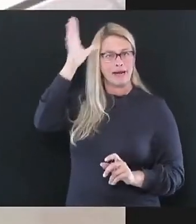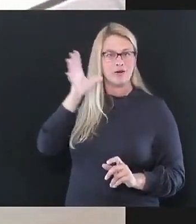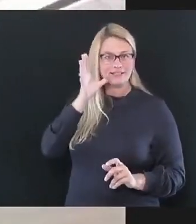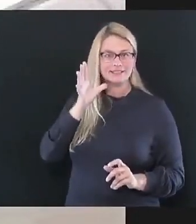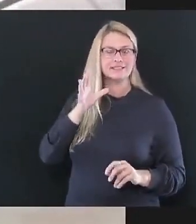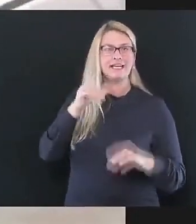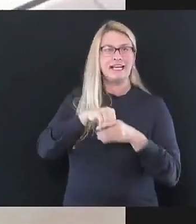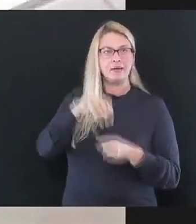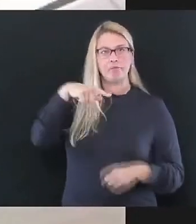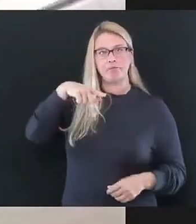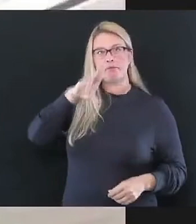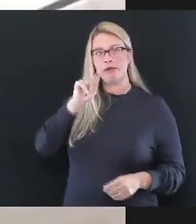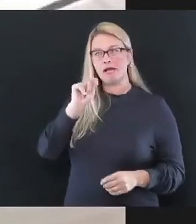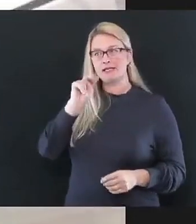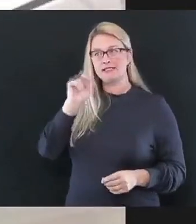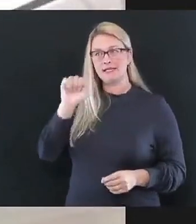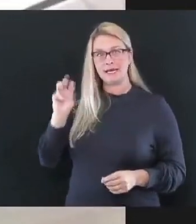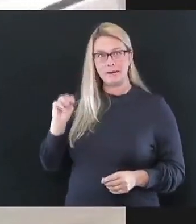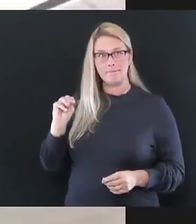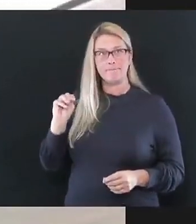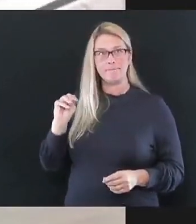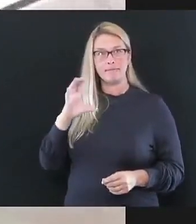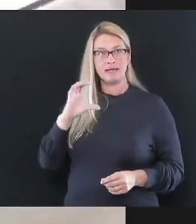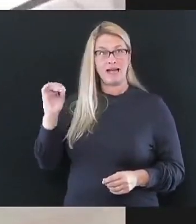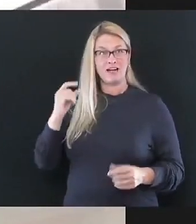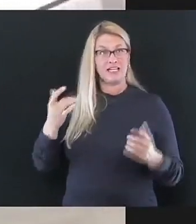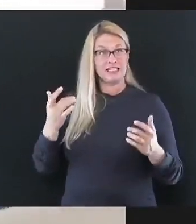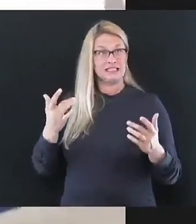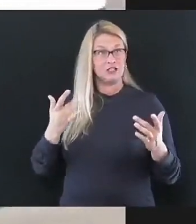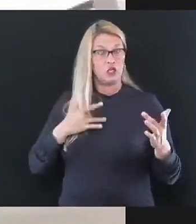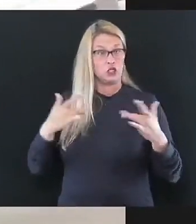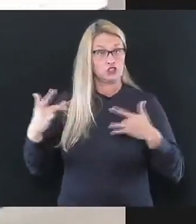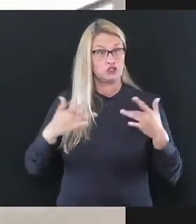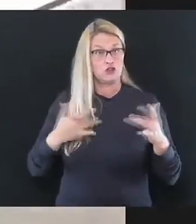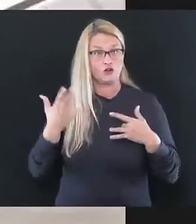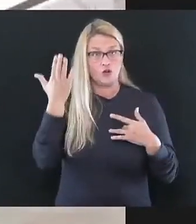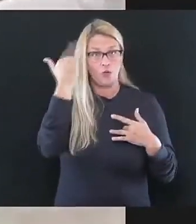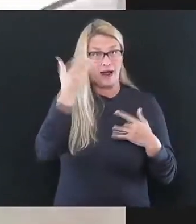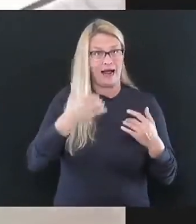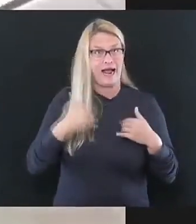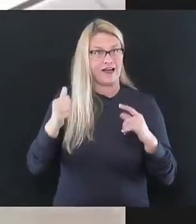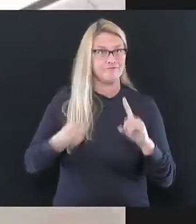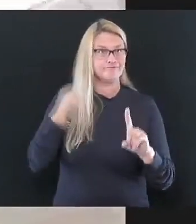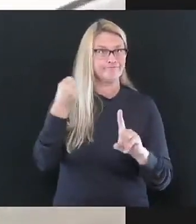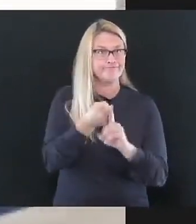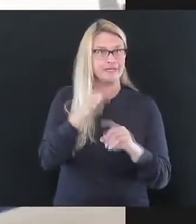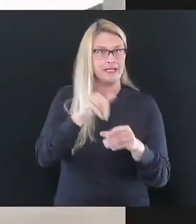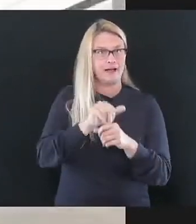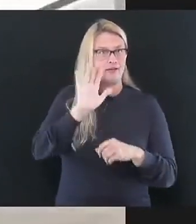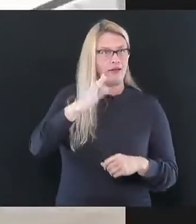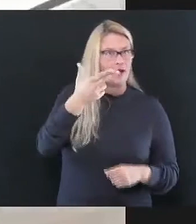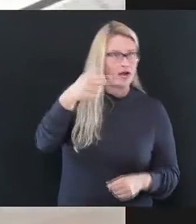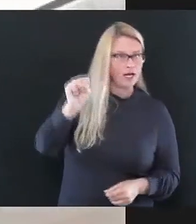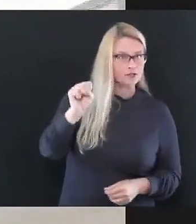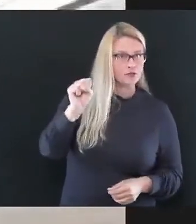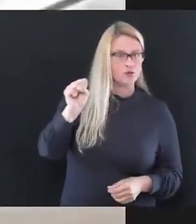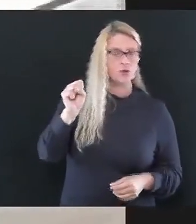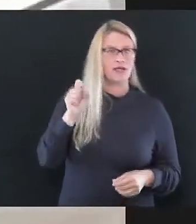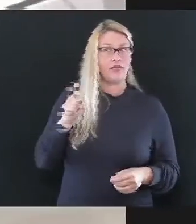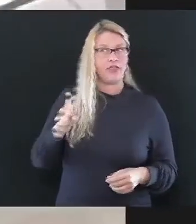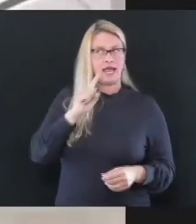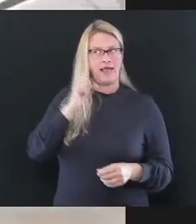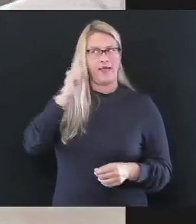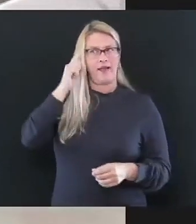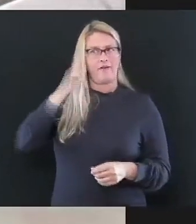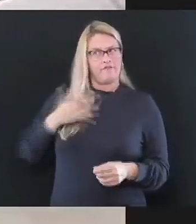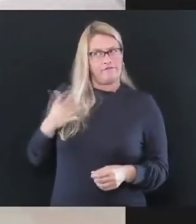County who are concerned because they're having a big outbreak in the middle and high school there. They were under the impression that when